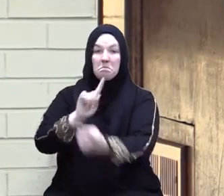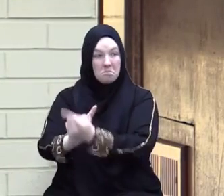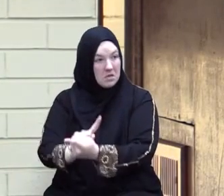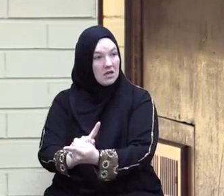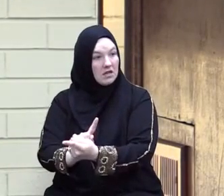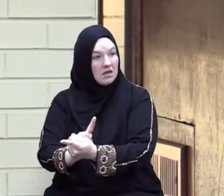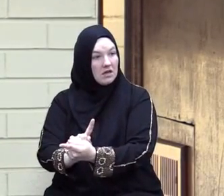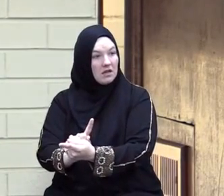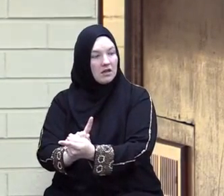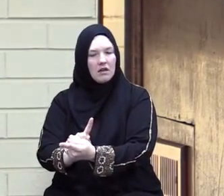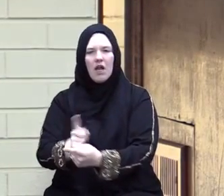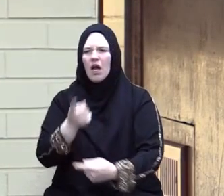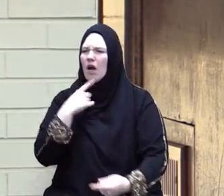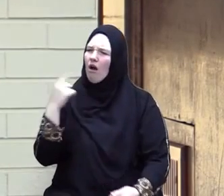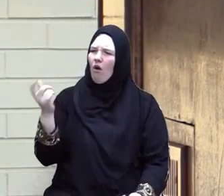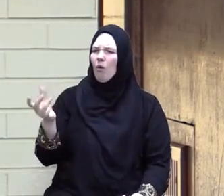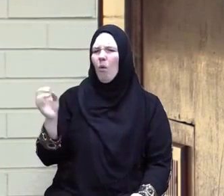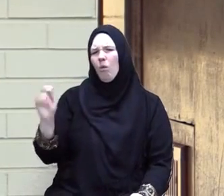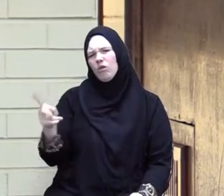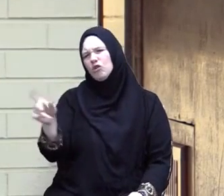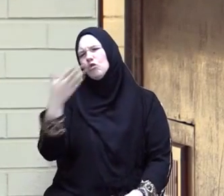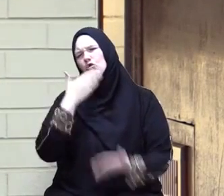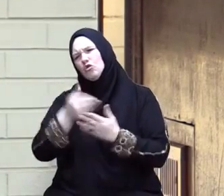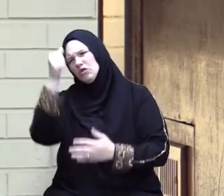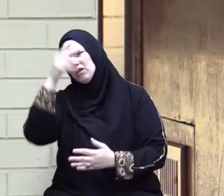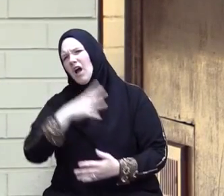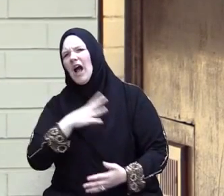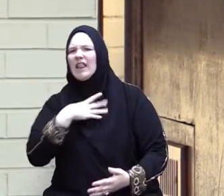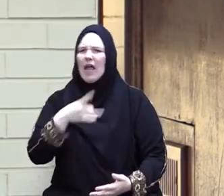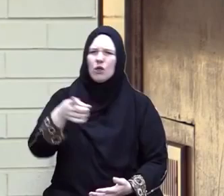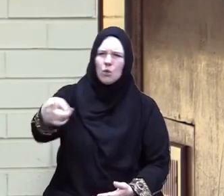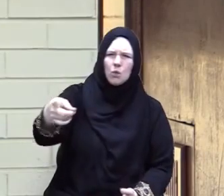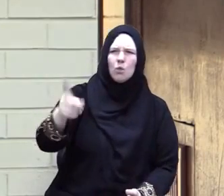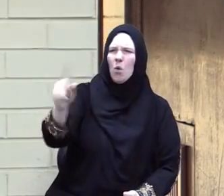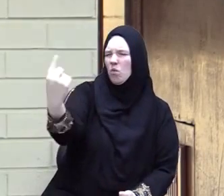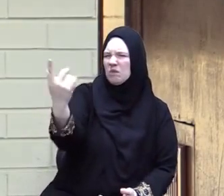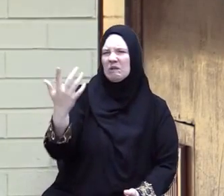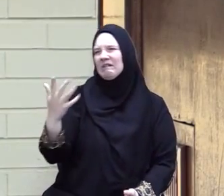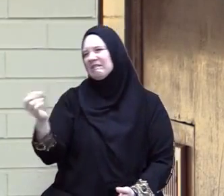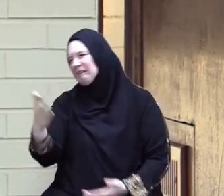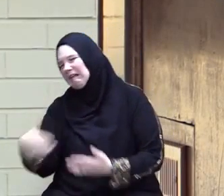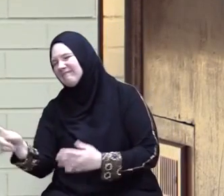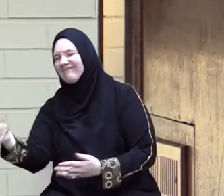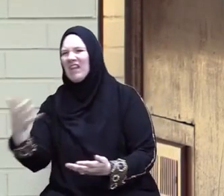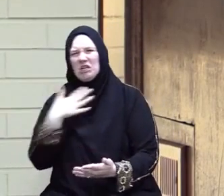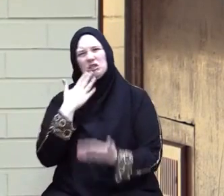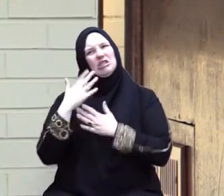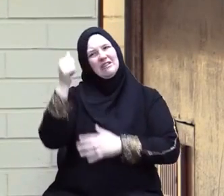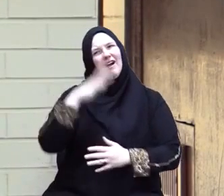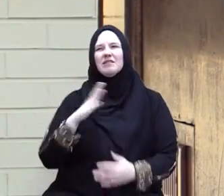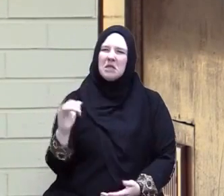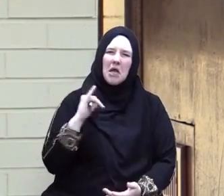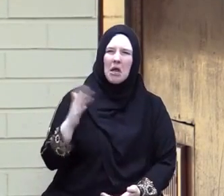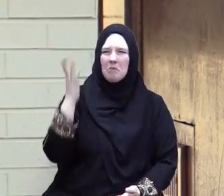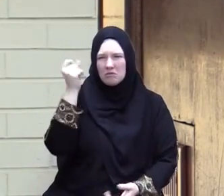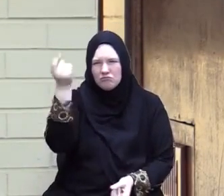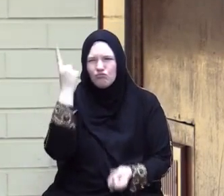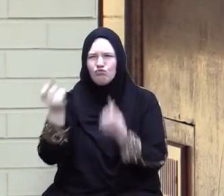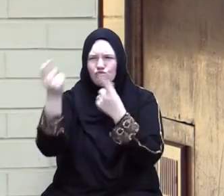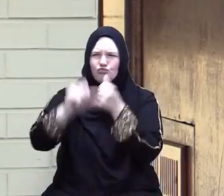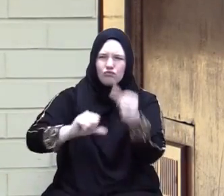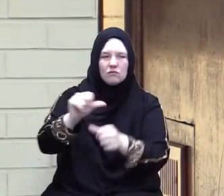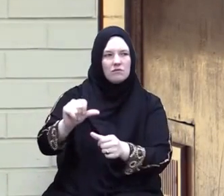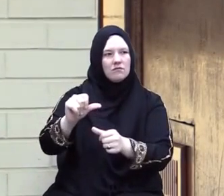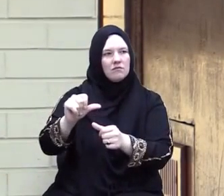own devils, which is most probably similar hypocrites or the disbelievers who encourage them